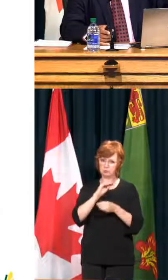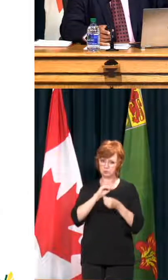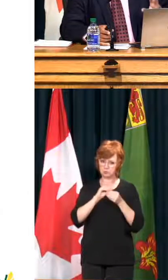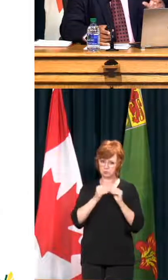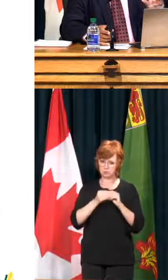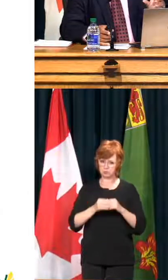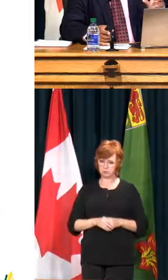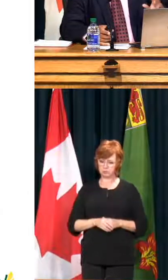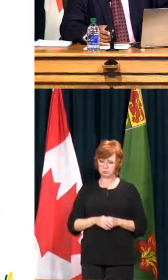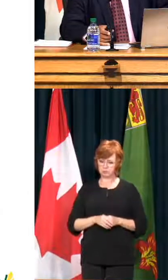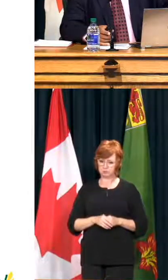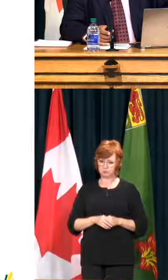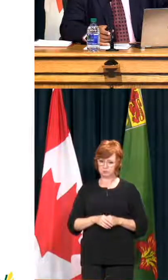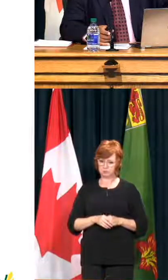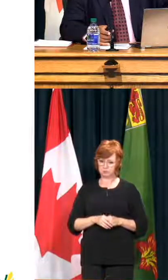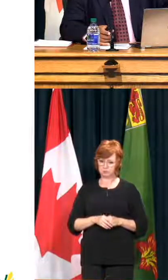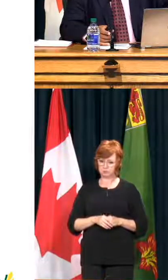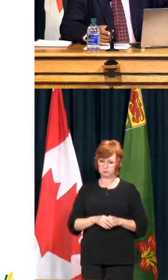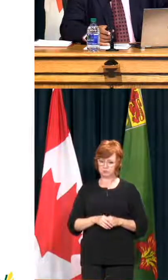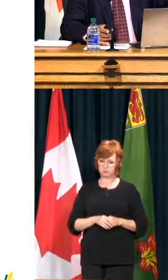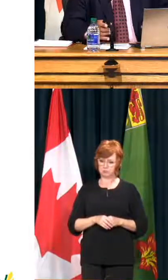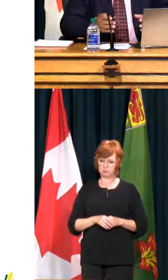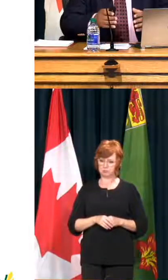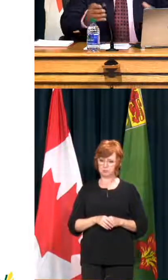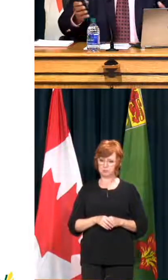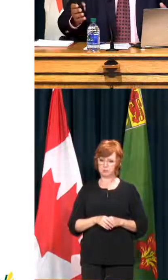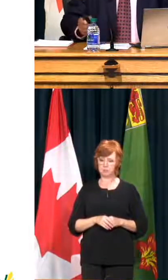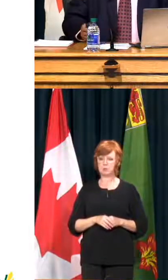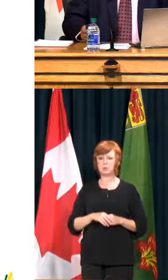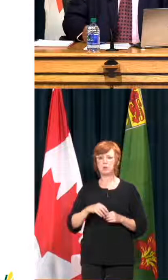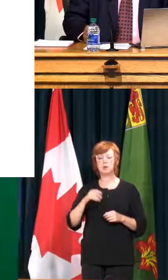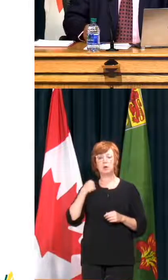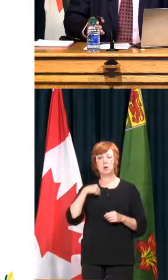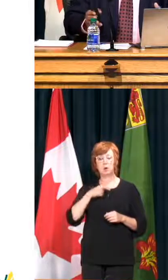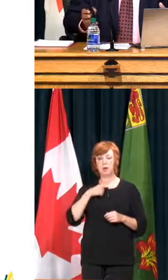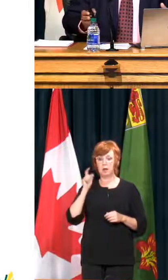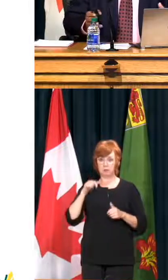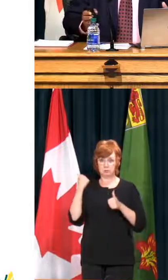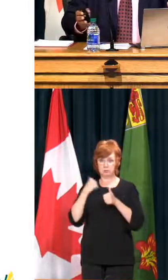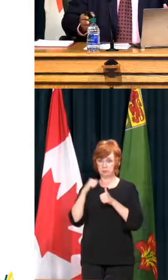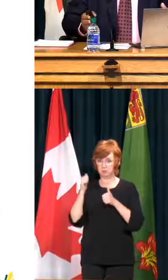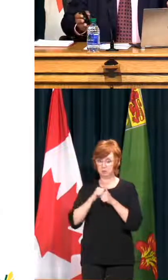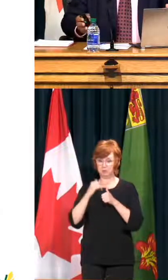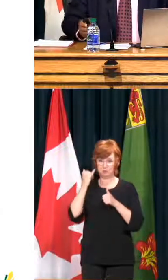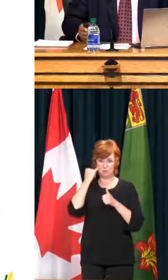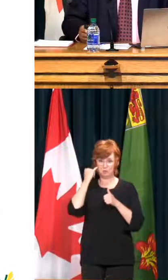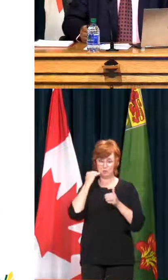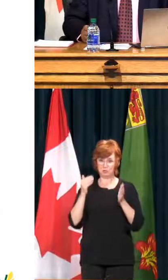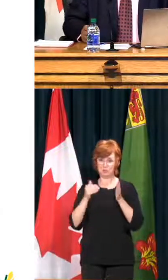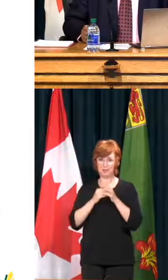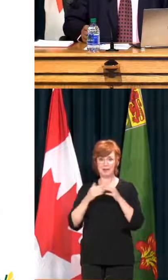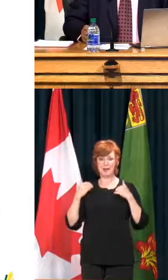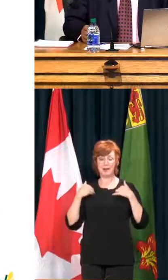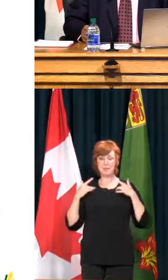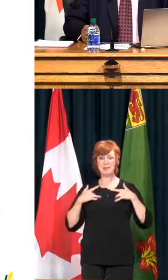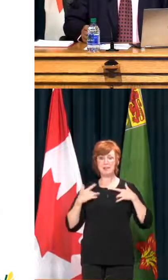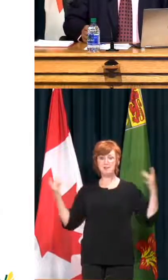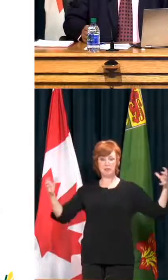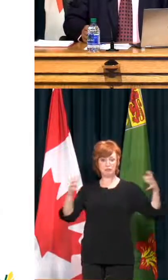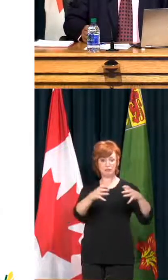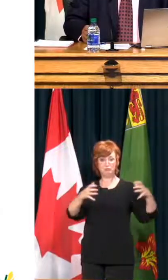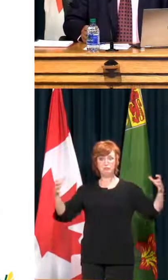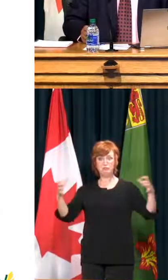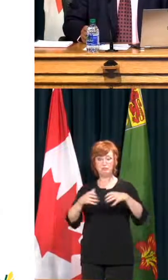mass gathering starts increasing, then we have to understand that as we have opened up, what are the settings where maybe the guidelines are